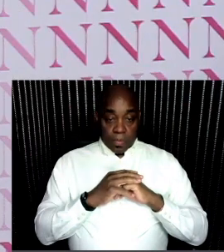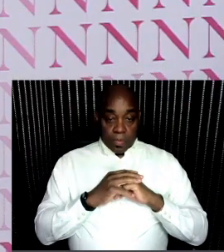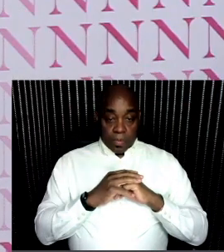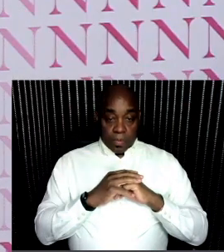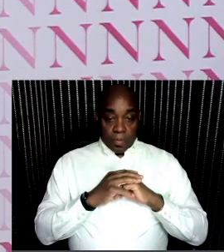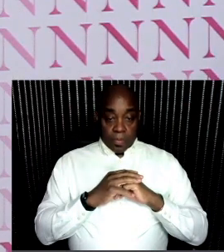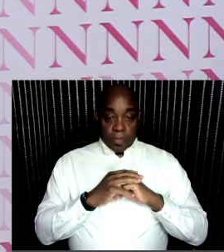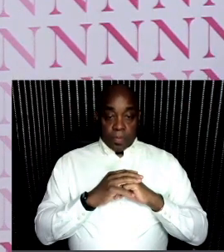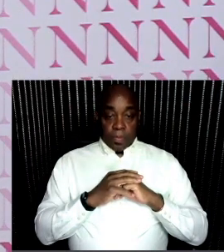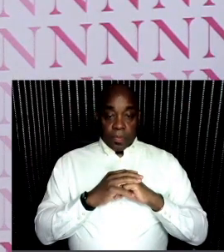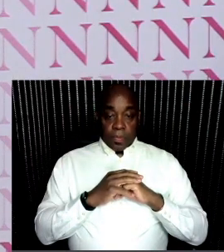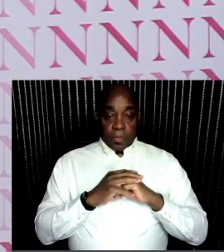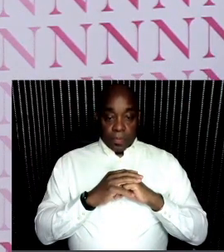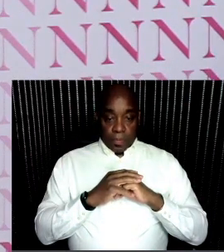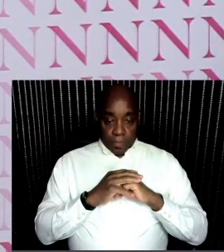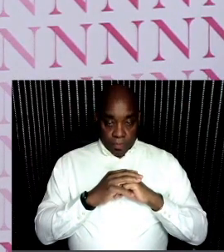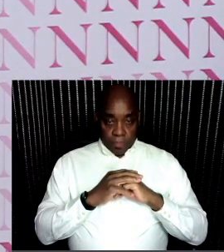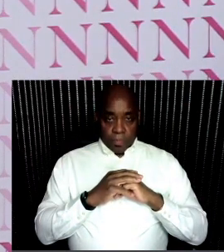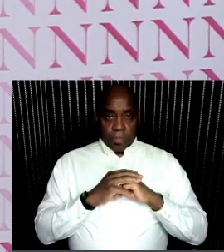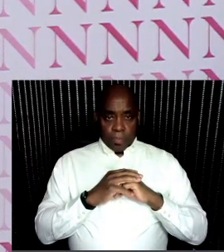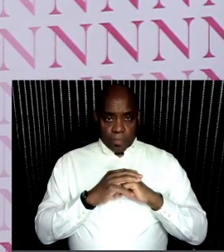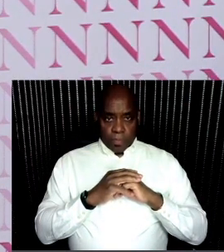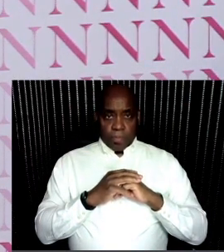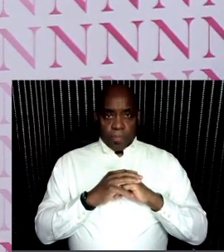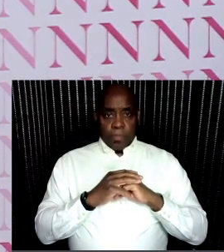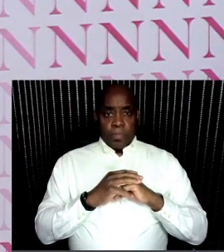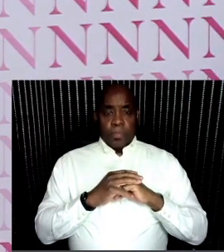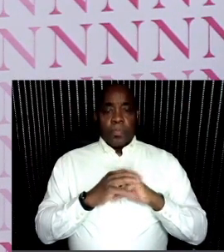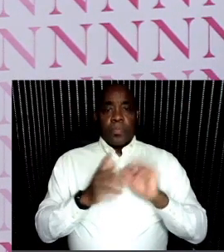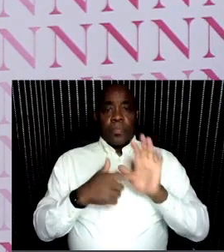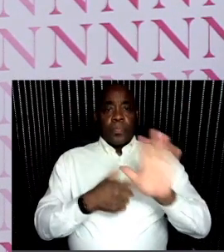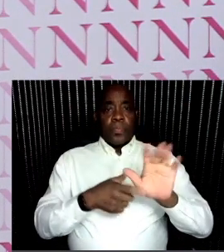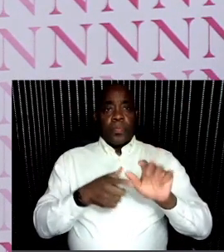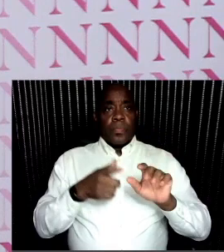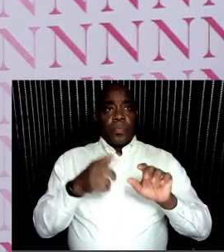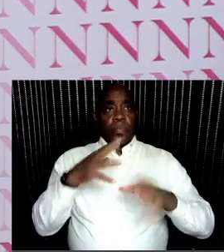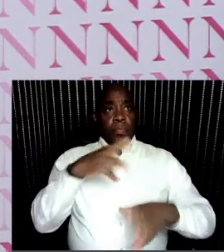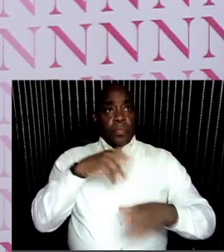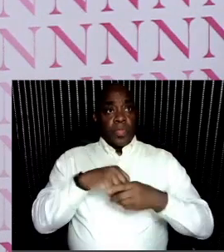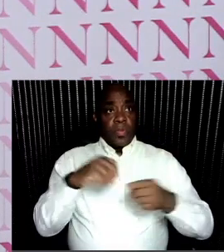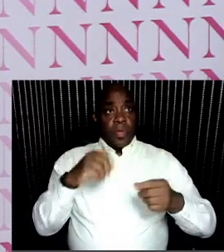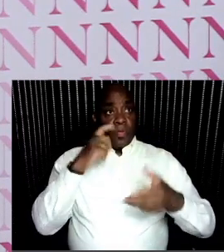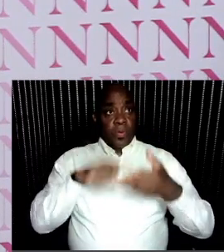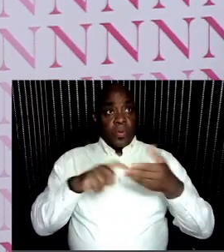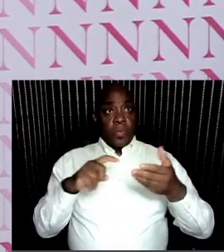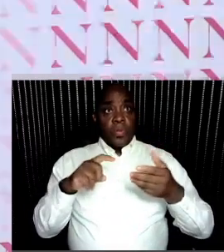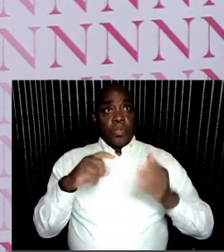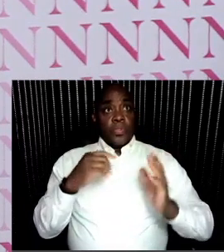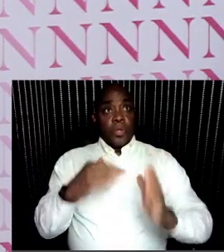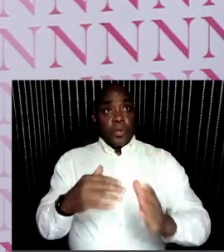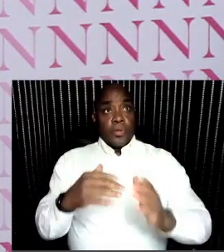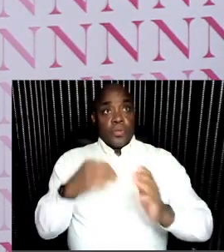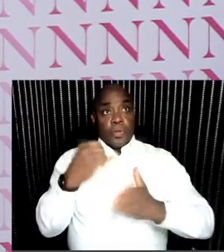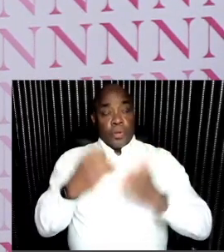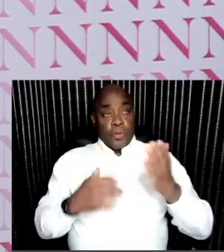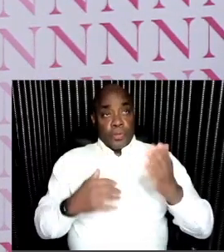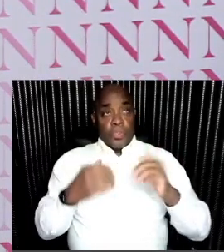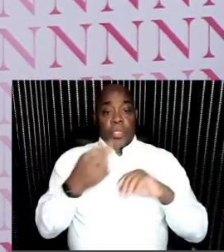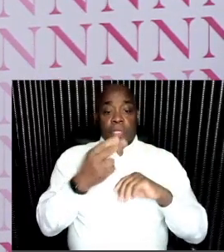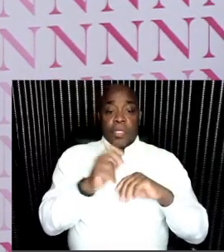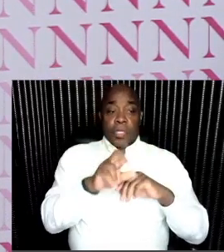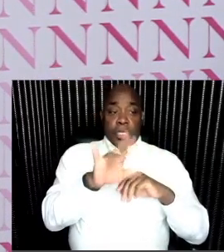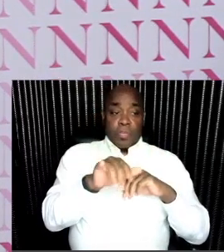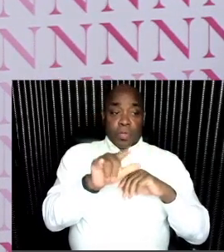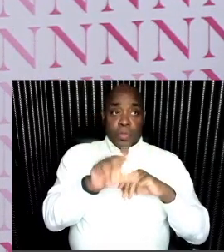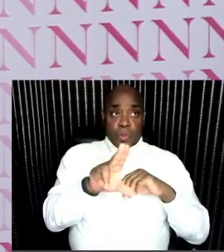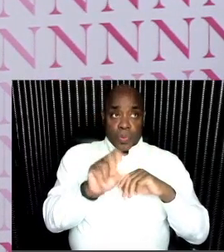history featuring the participation of noted scholars and artists, Nikki Giovanni, Henry Louis Gates, Cornel West,